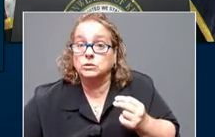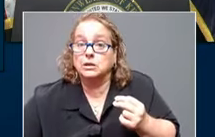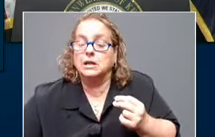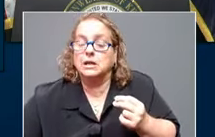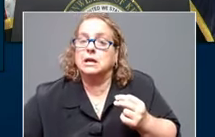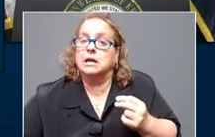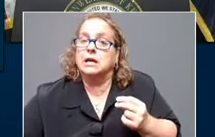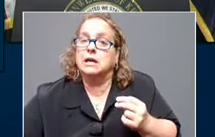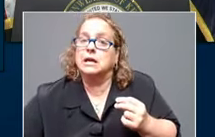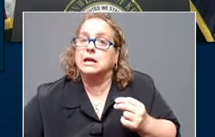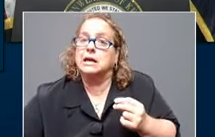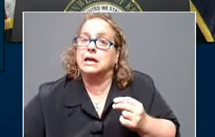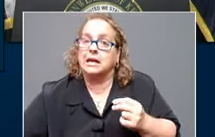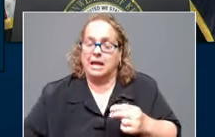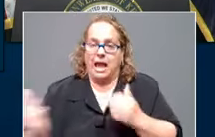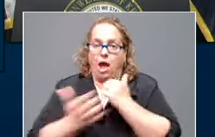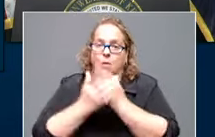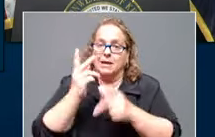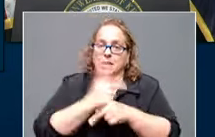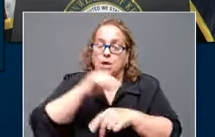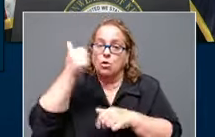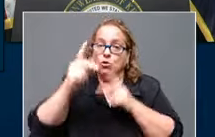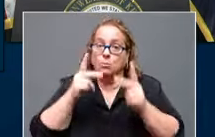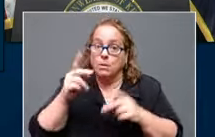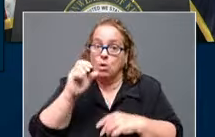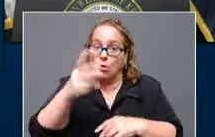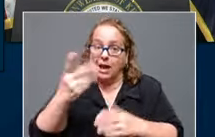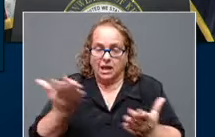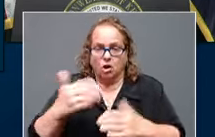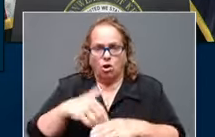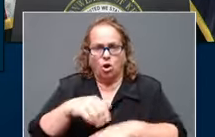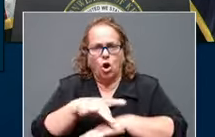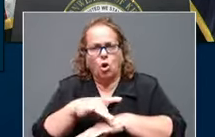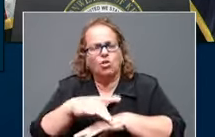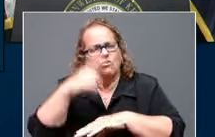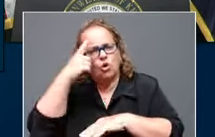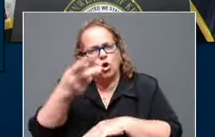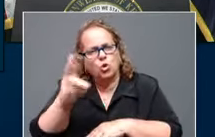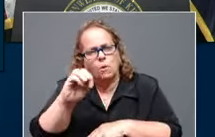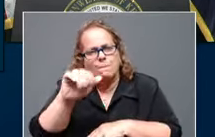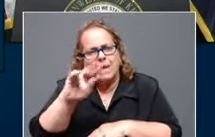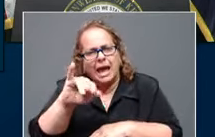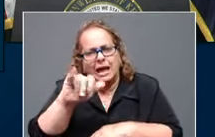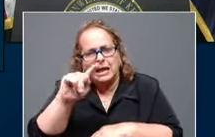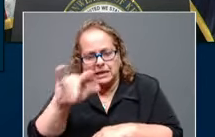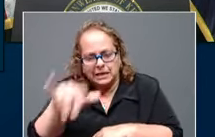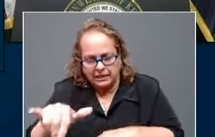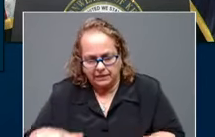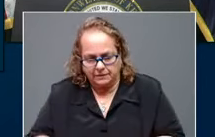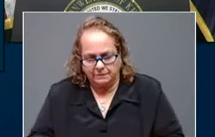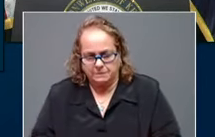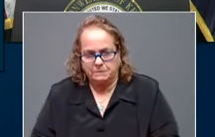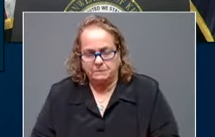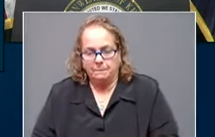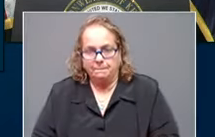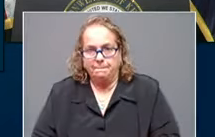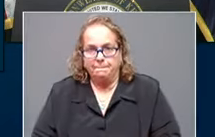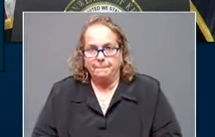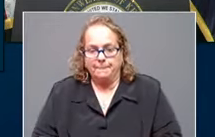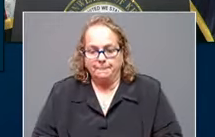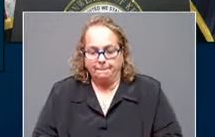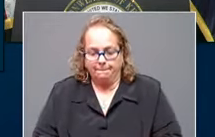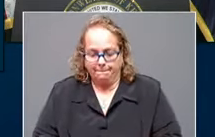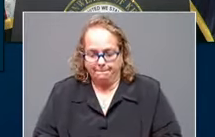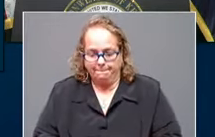other people on planet Earth, to do your part for humanity, to love your neighbor as yourself, to